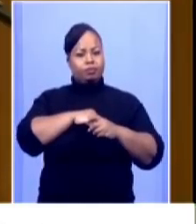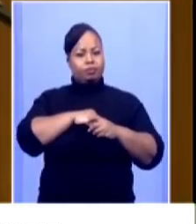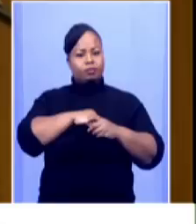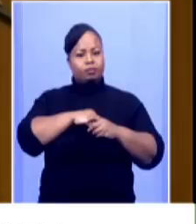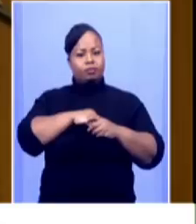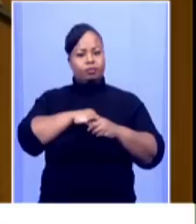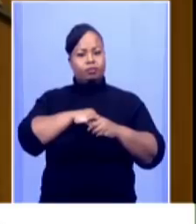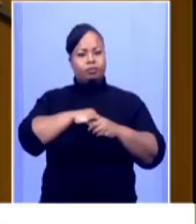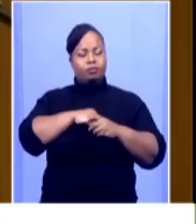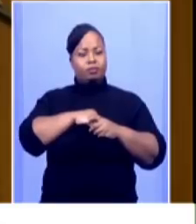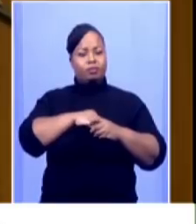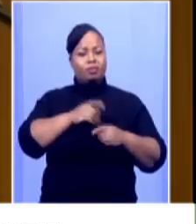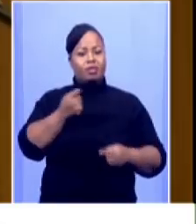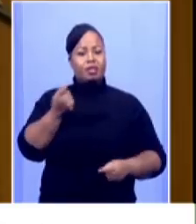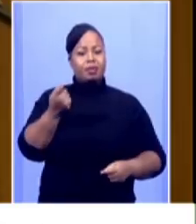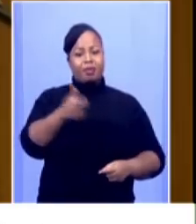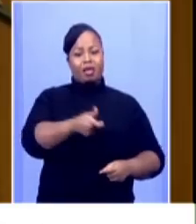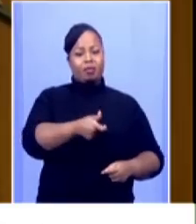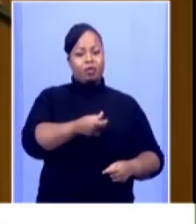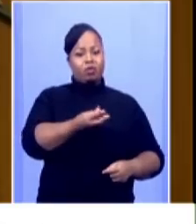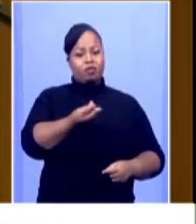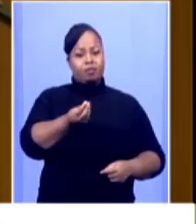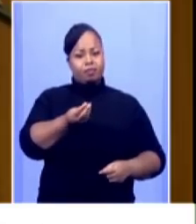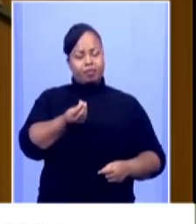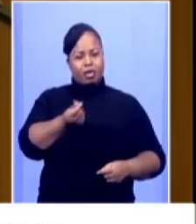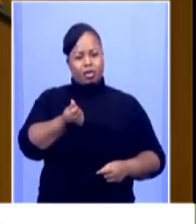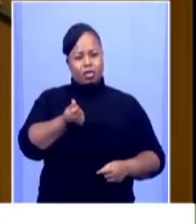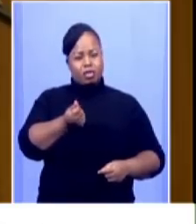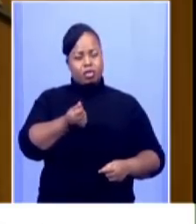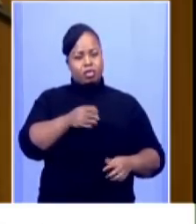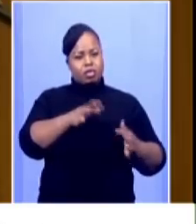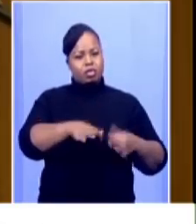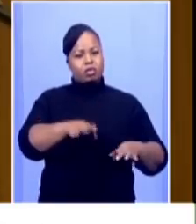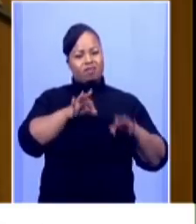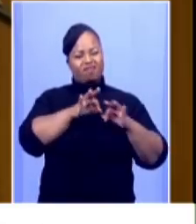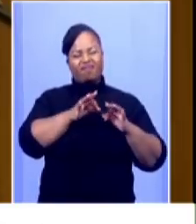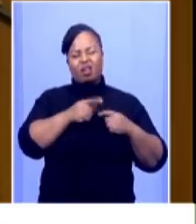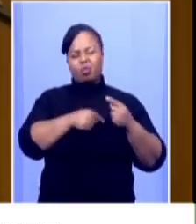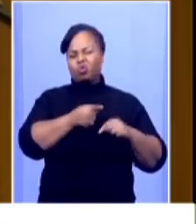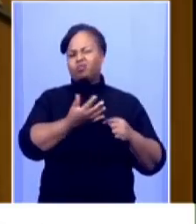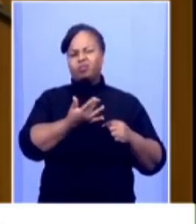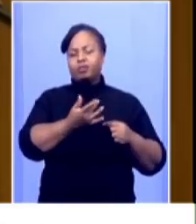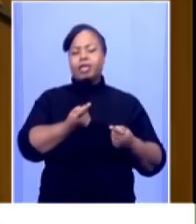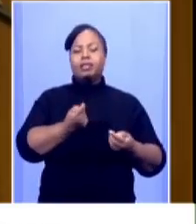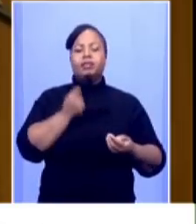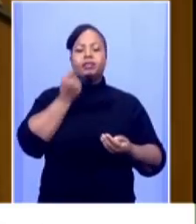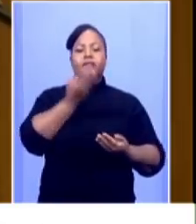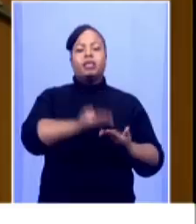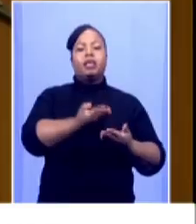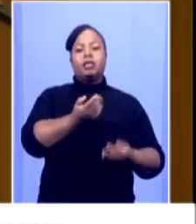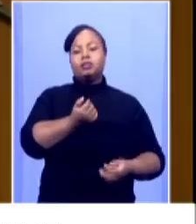the payment of money pertaining to tenders